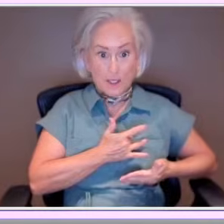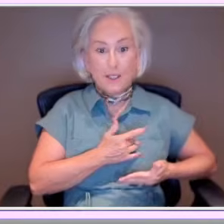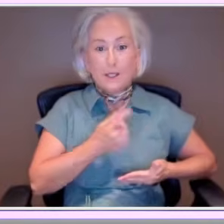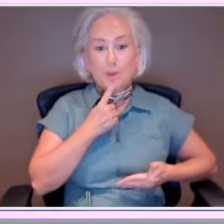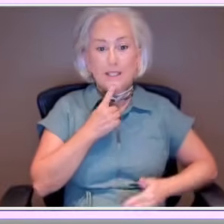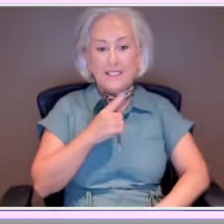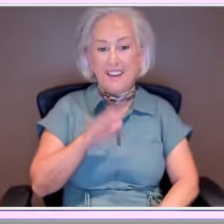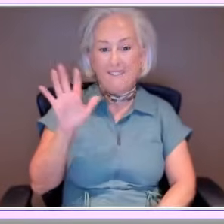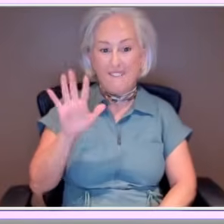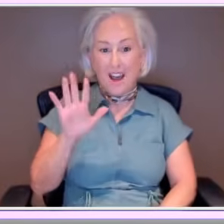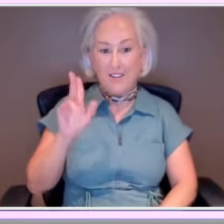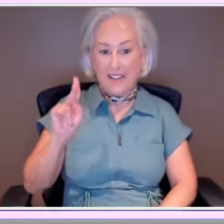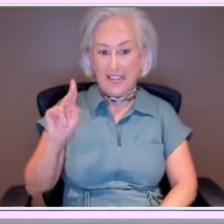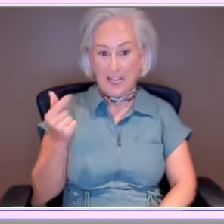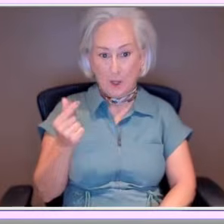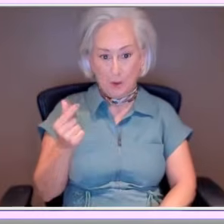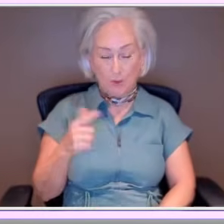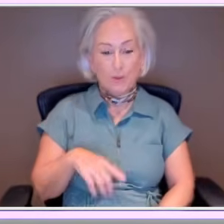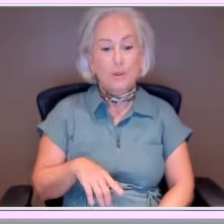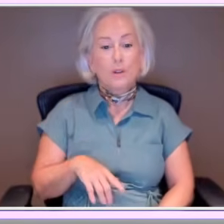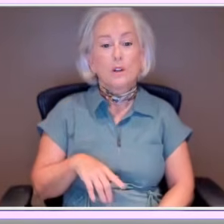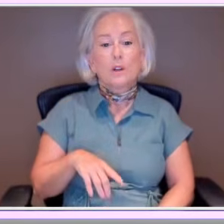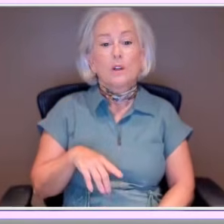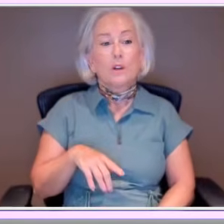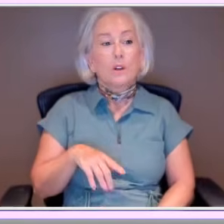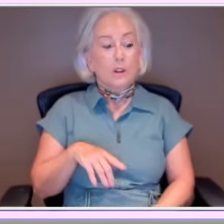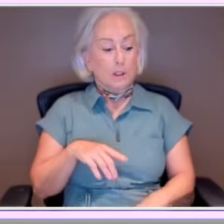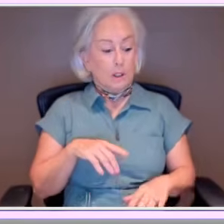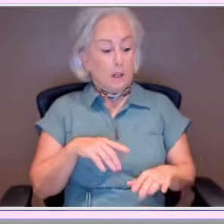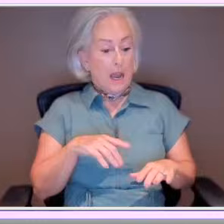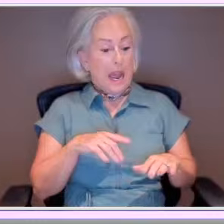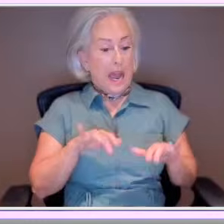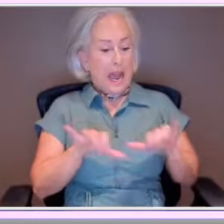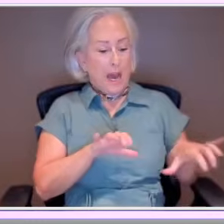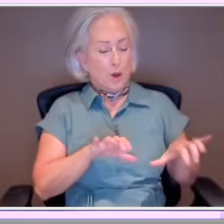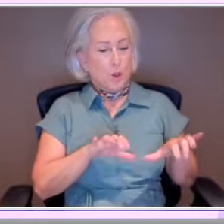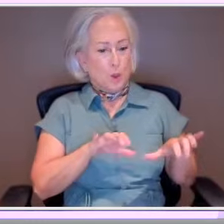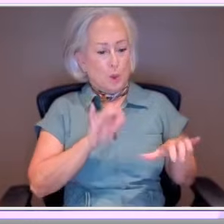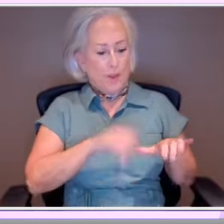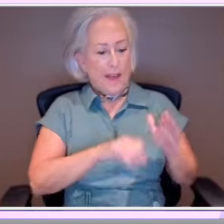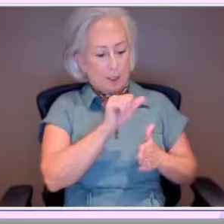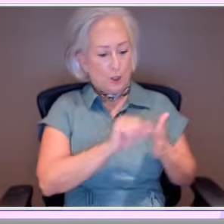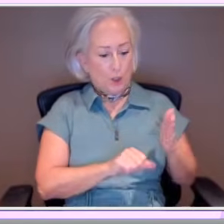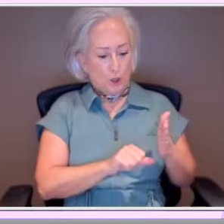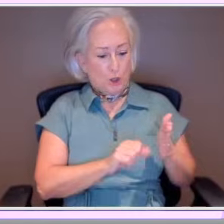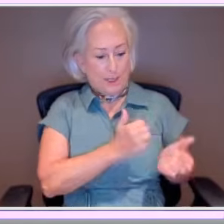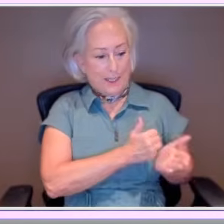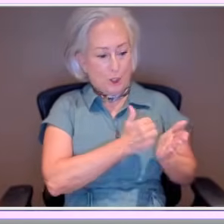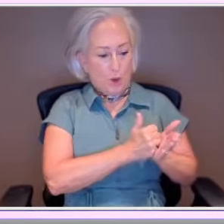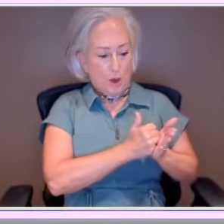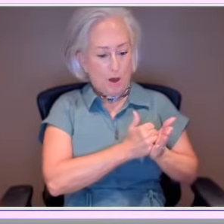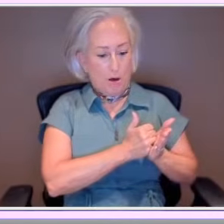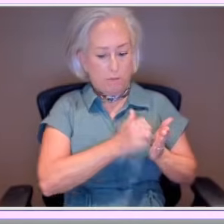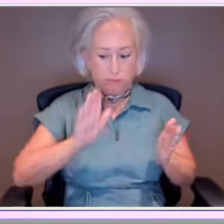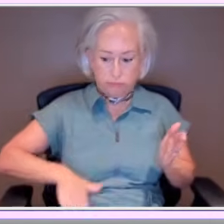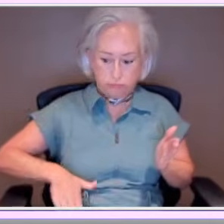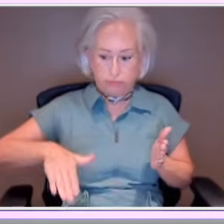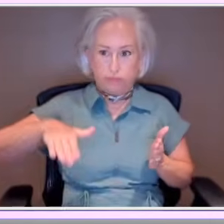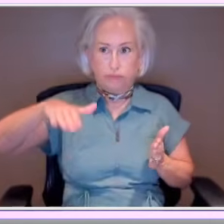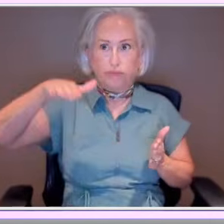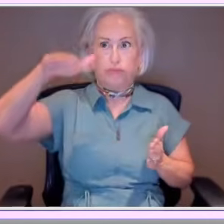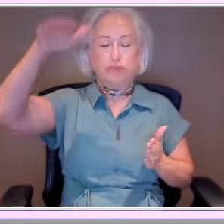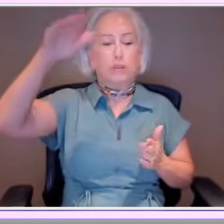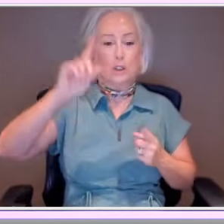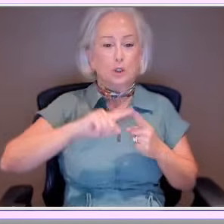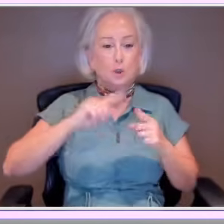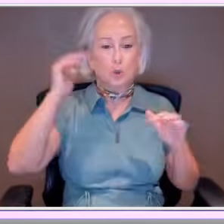time, and then how do you get them from that with a surgical operation to something that grows with them all the way through adult life now that they're a full-grown adult. So many